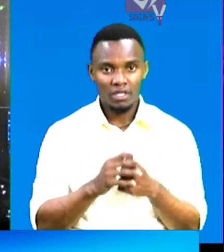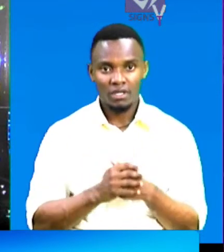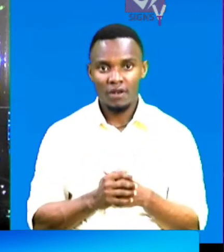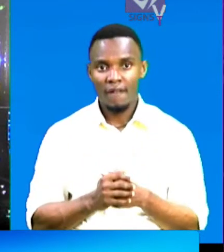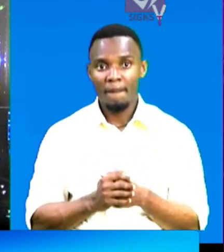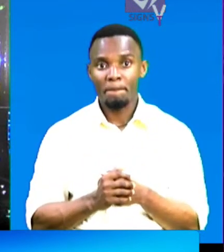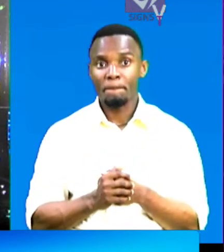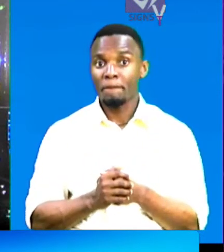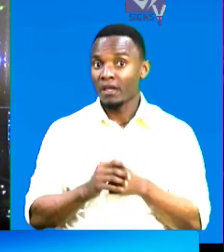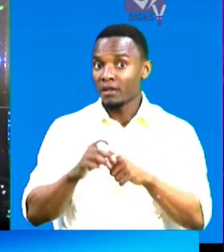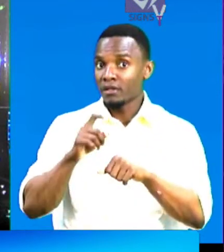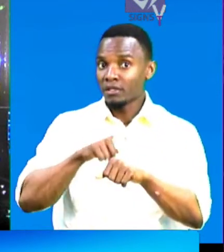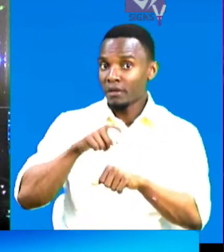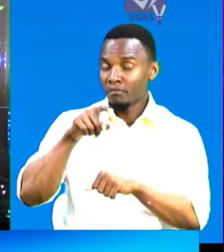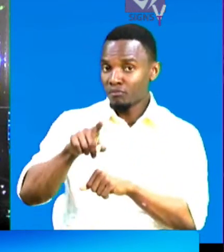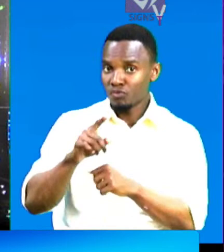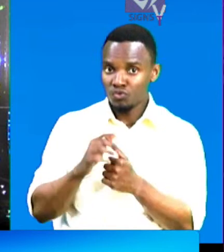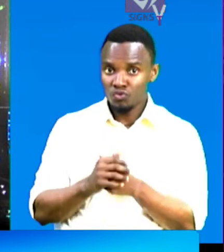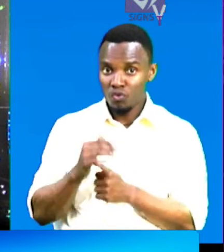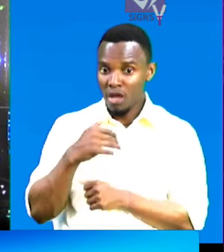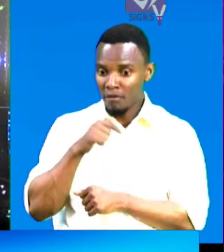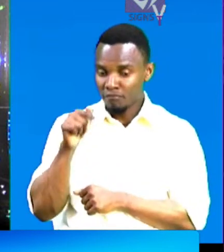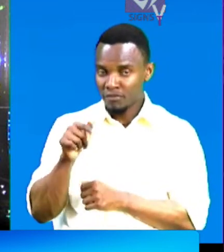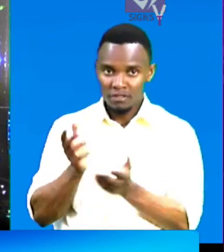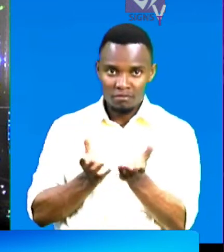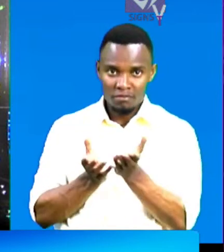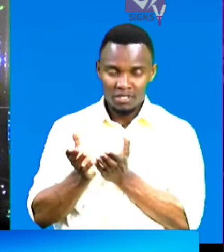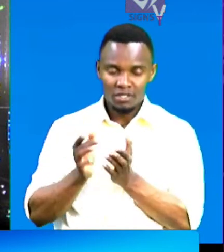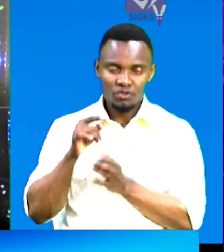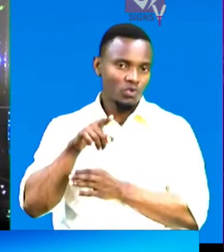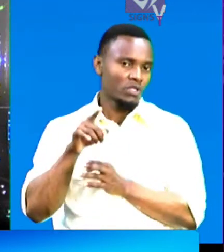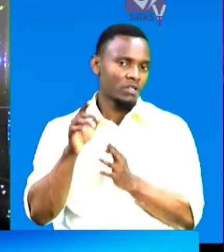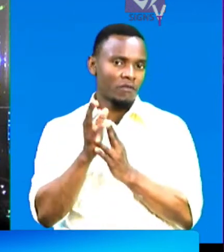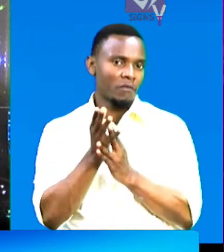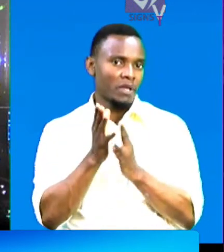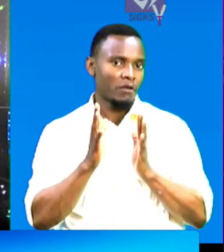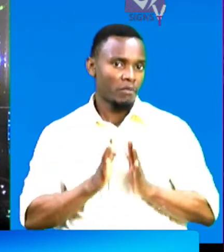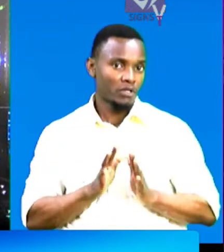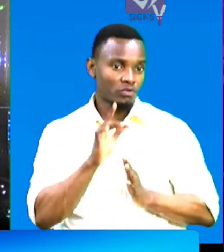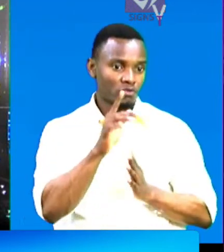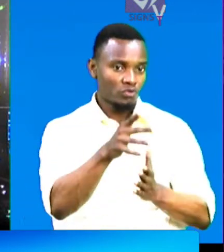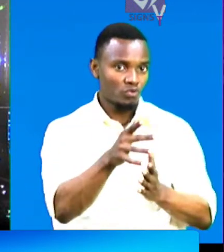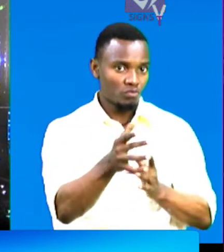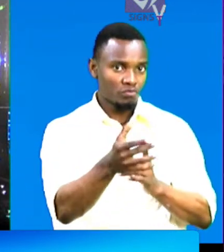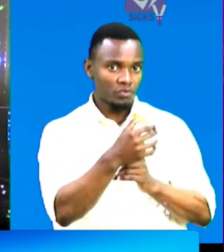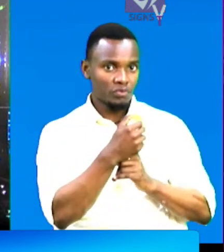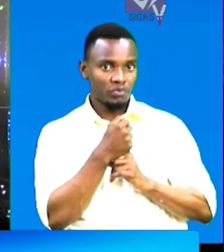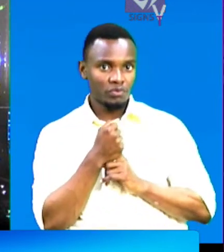when you are a drop shipper, you are like a middleman. So you receive